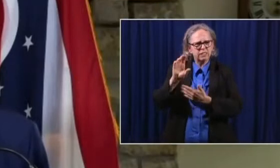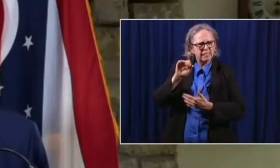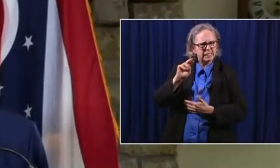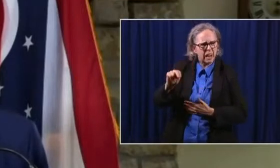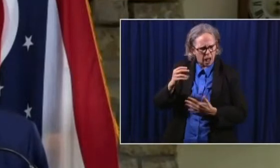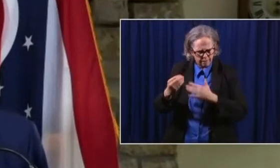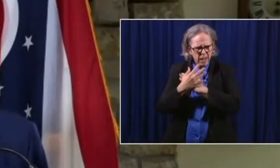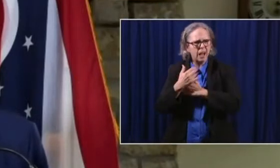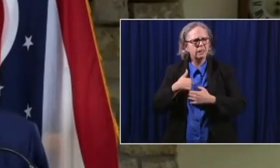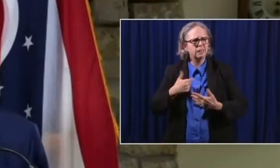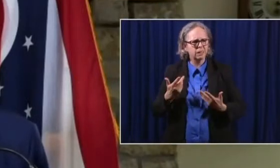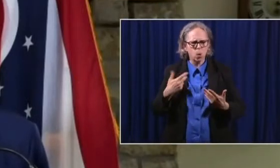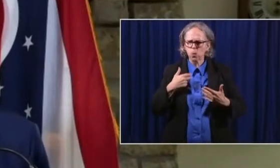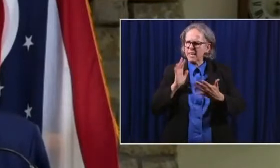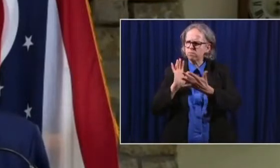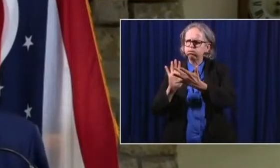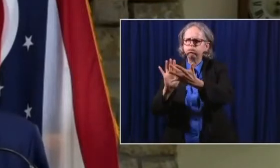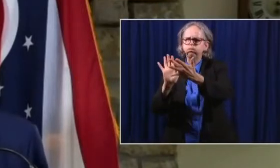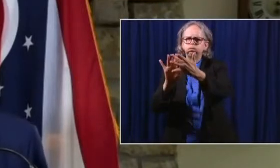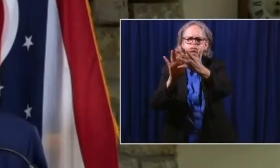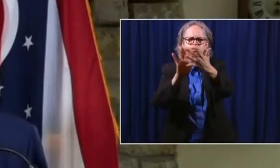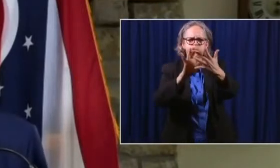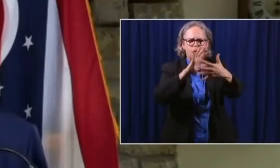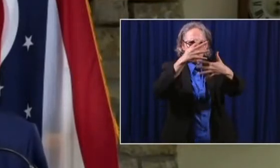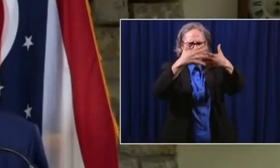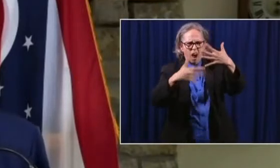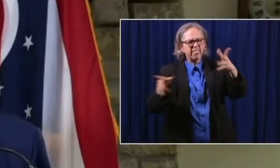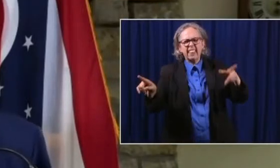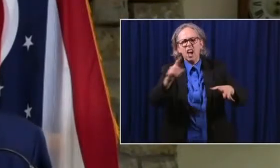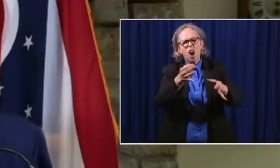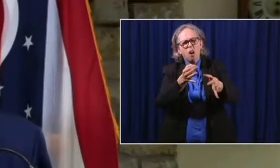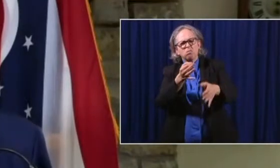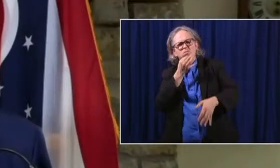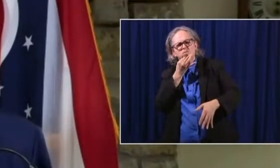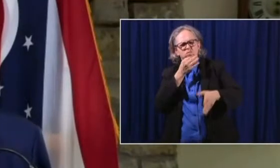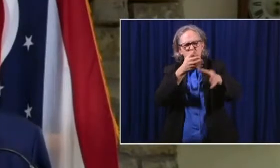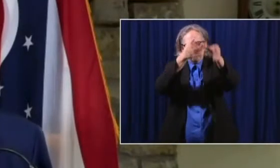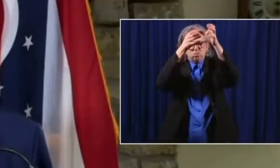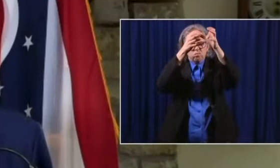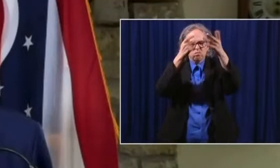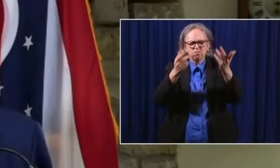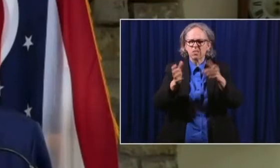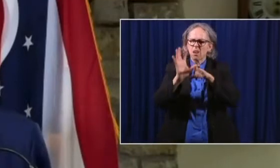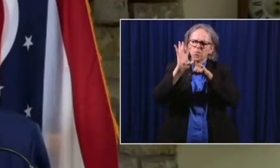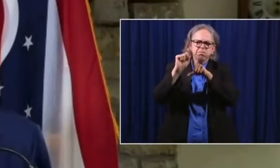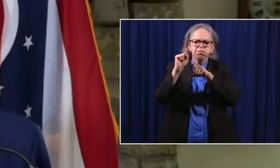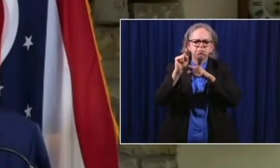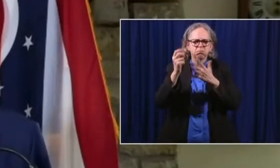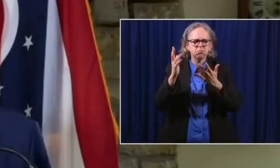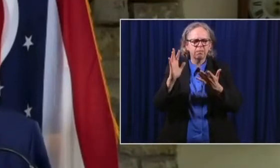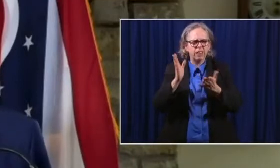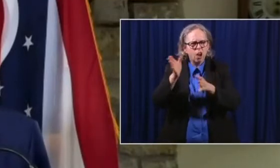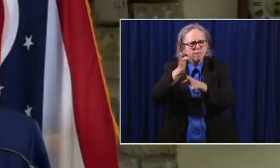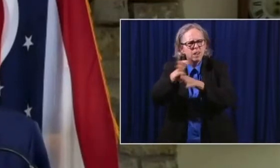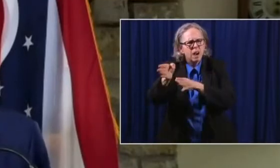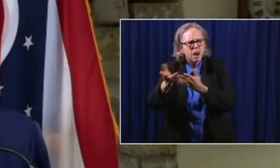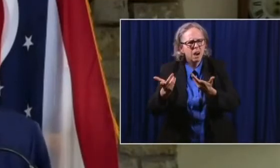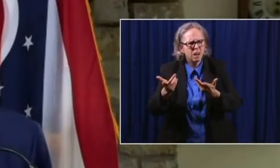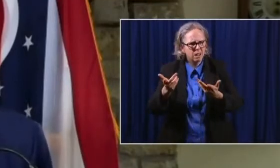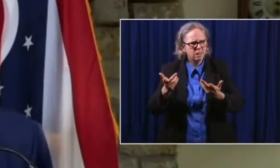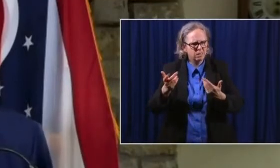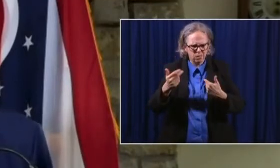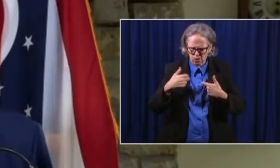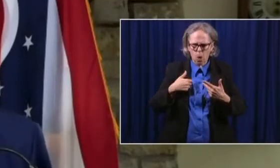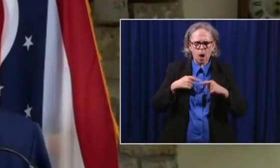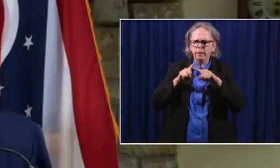I mean, these are credible places with very, very, very credible people. And these are the people that we